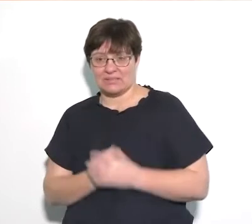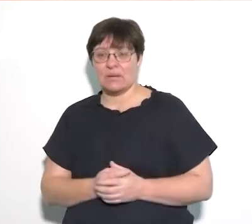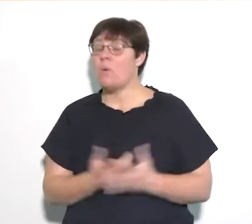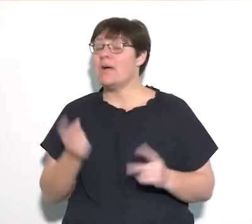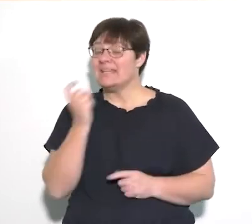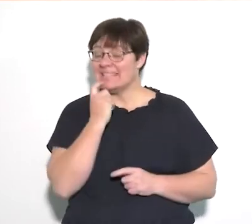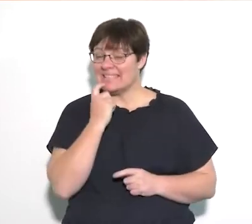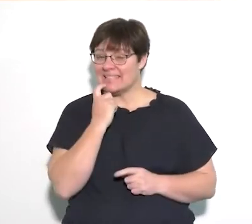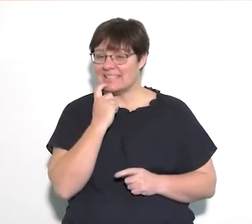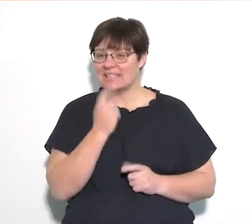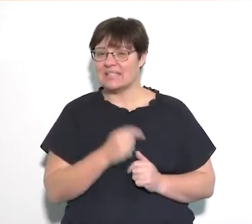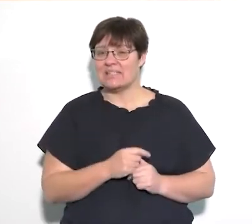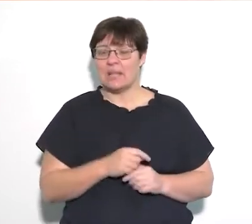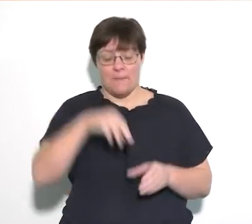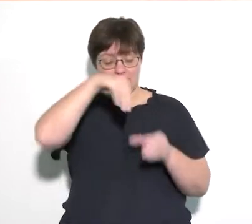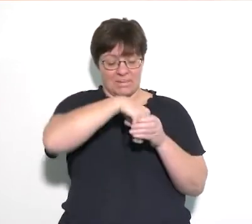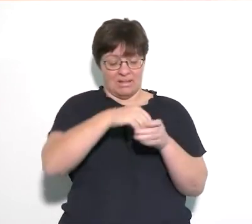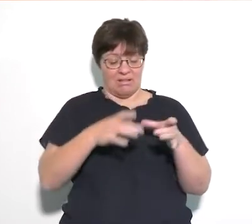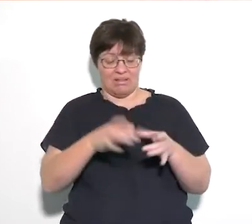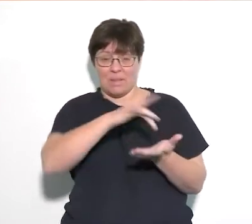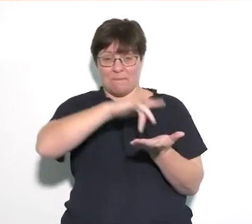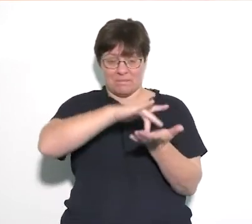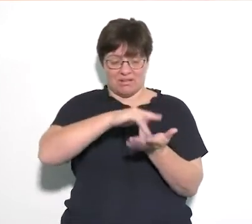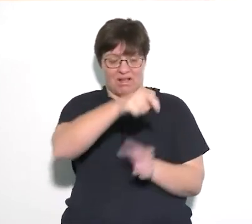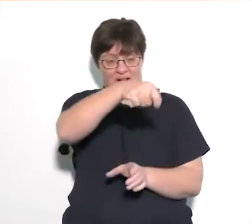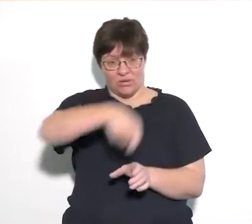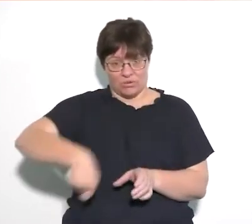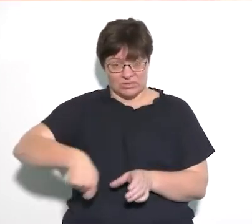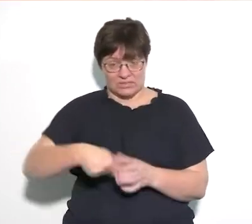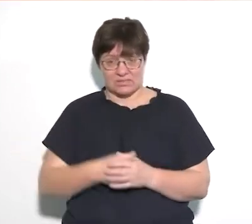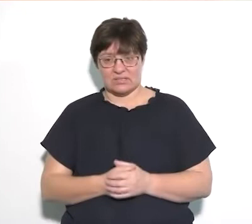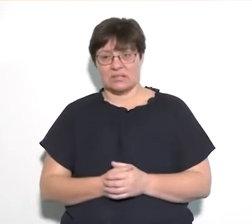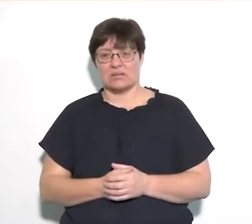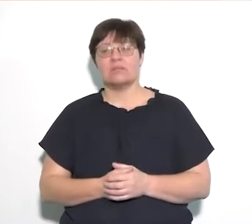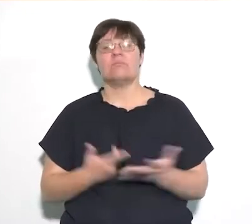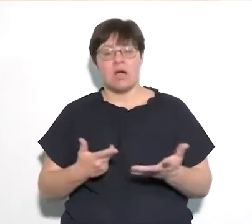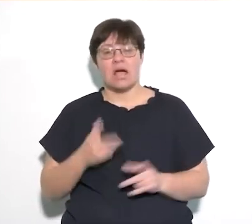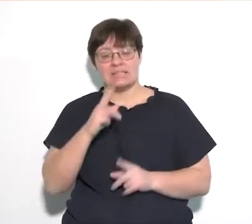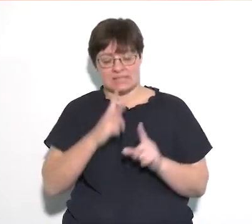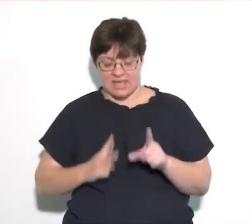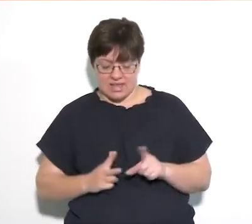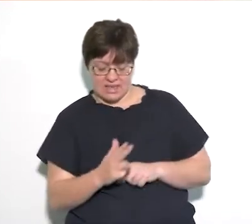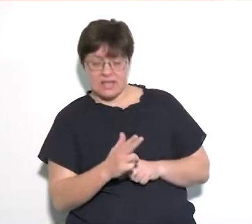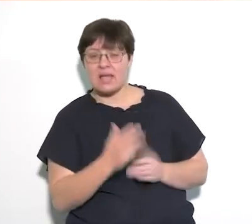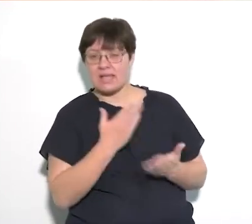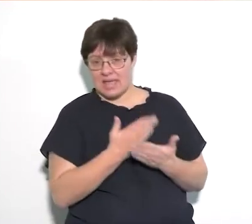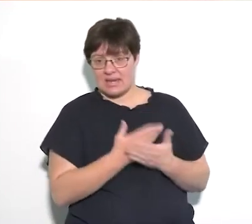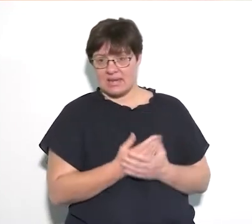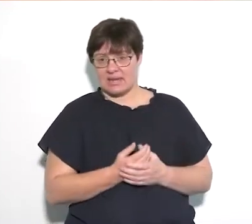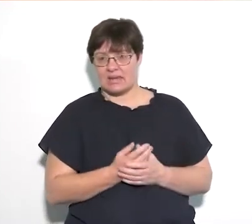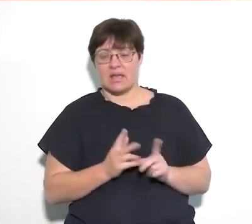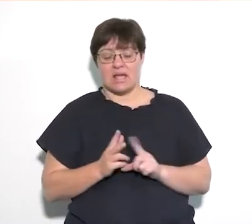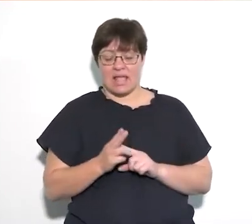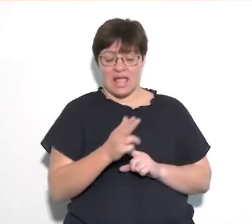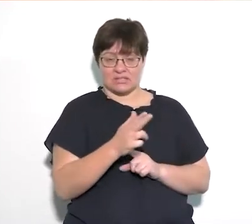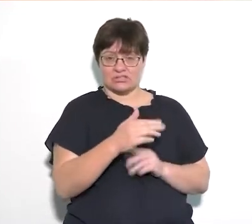cut across in the middle of the lid. That gives you space to insert your scissors and cut